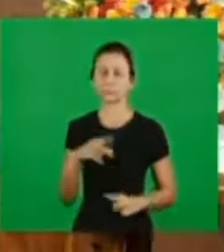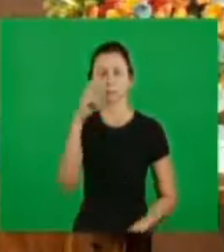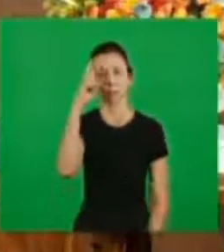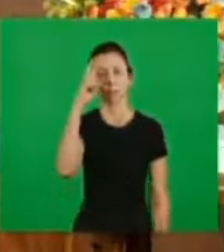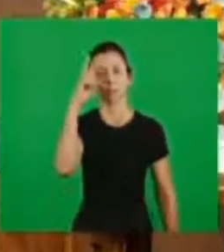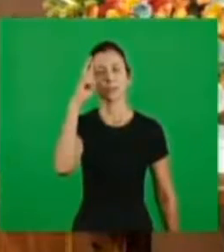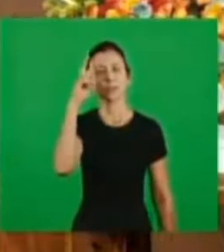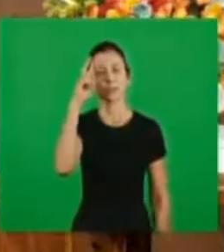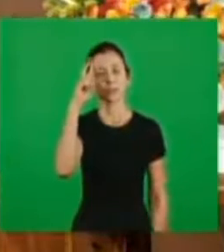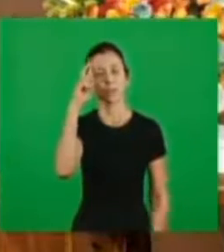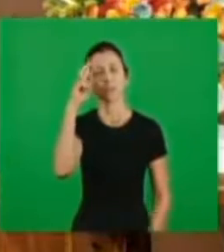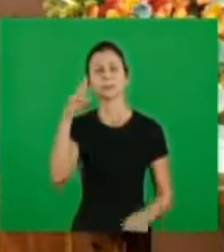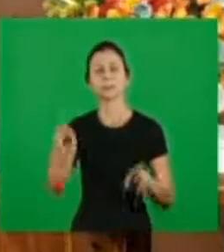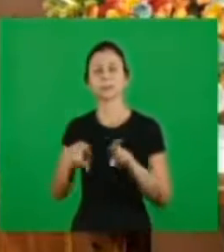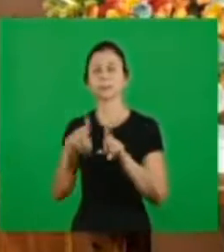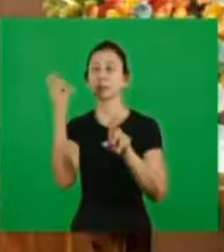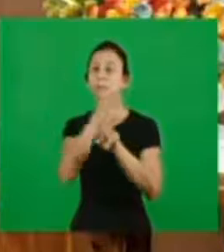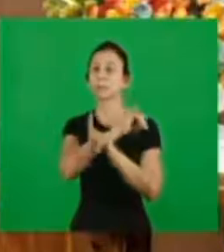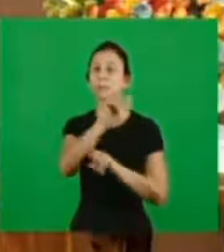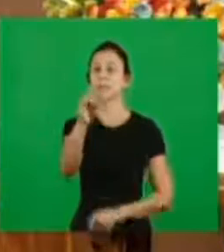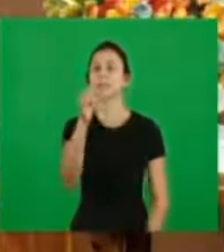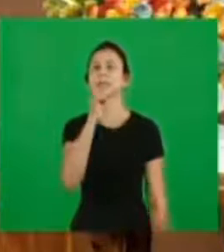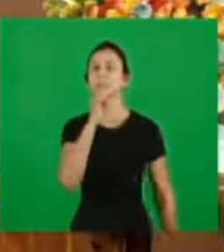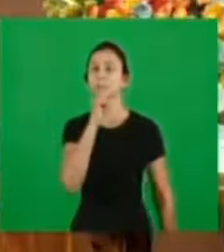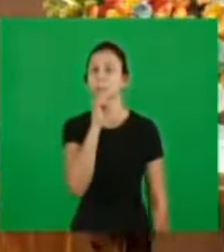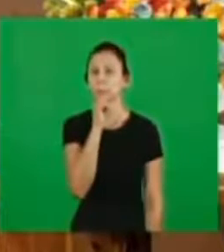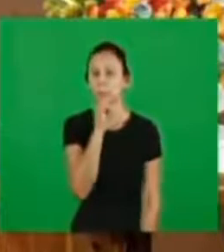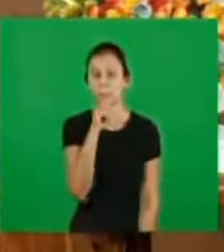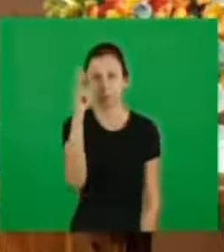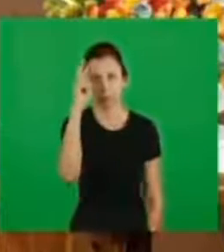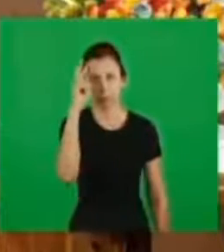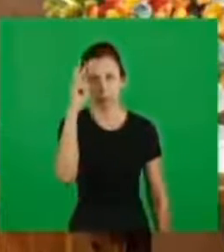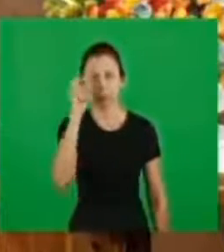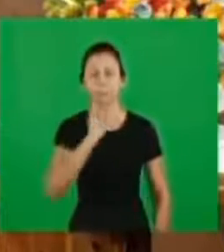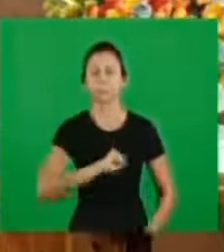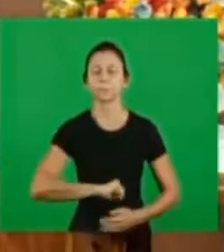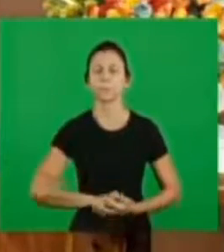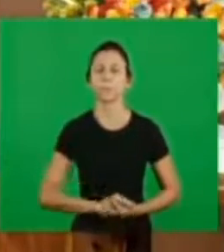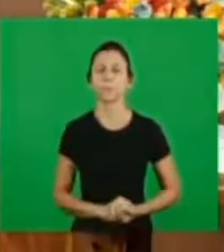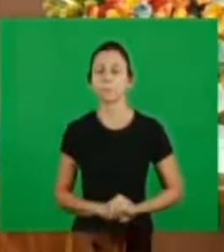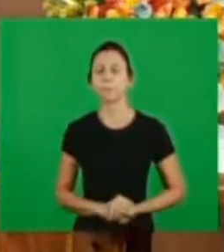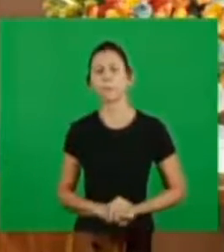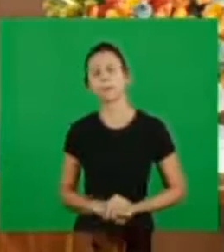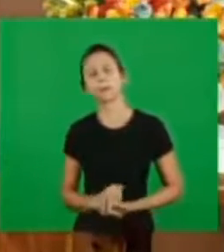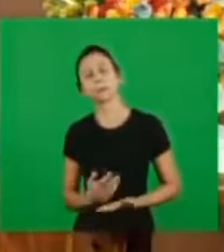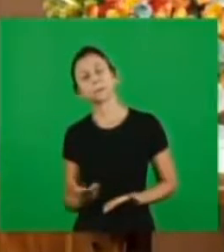it as a historical and prophetic history. So let me give you an example. So